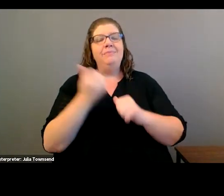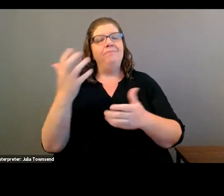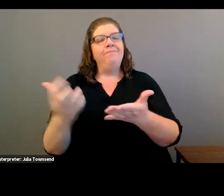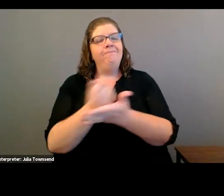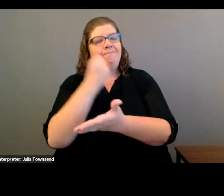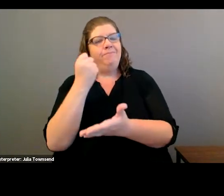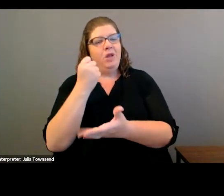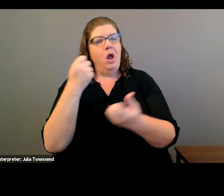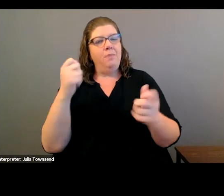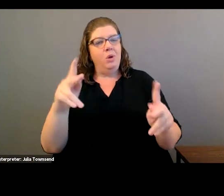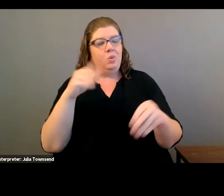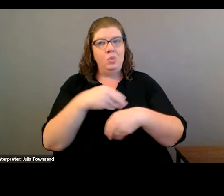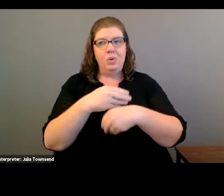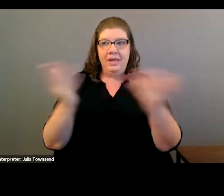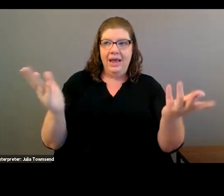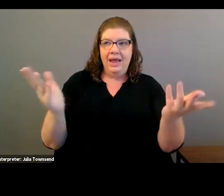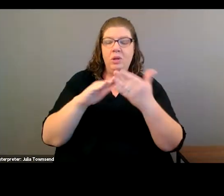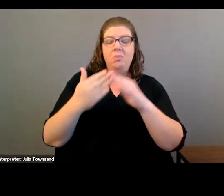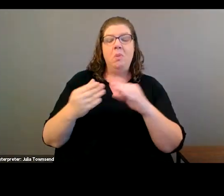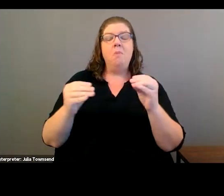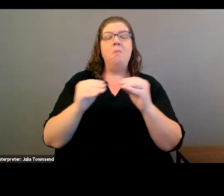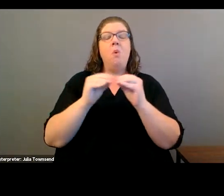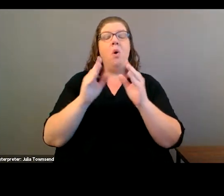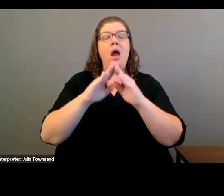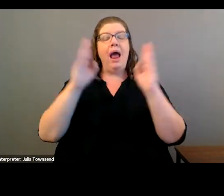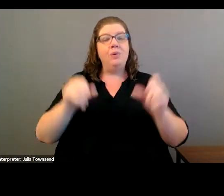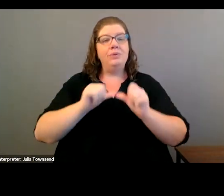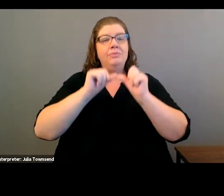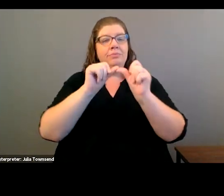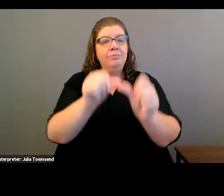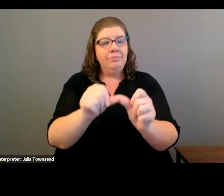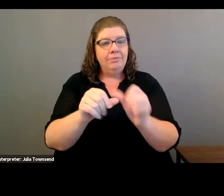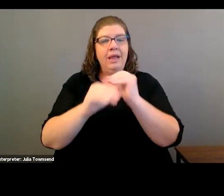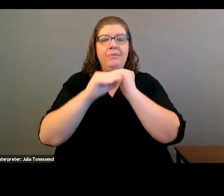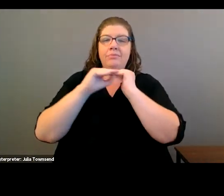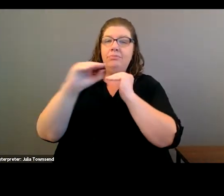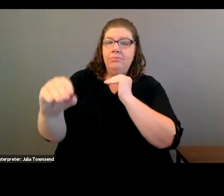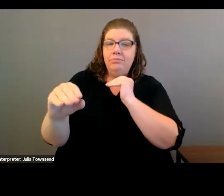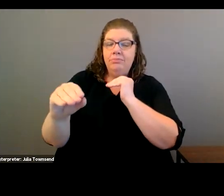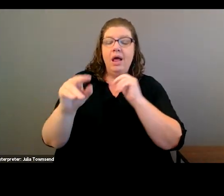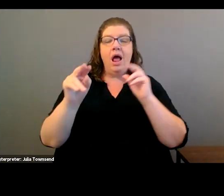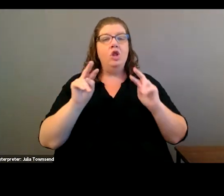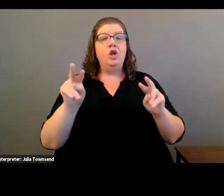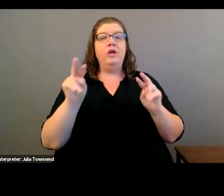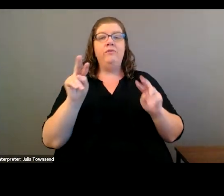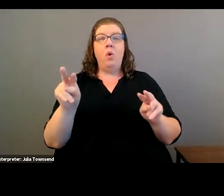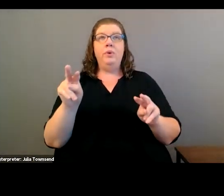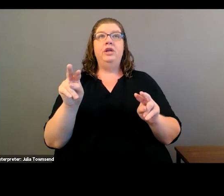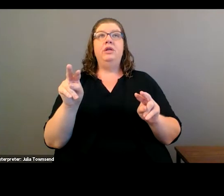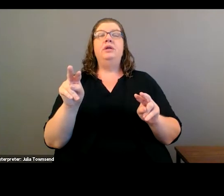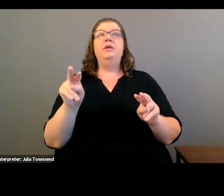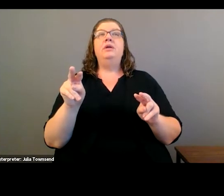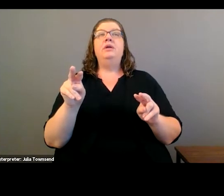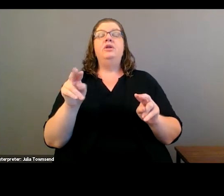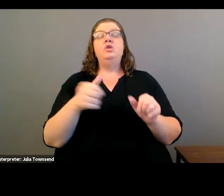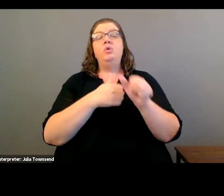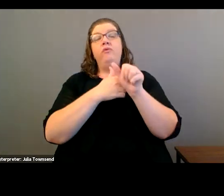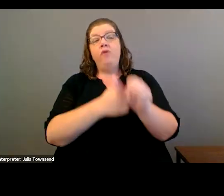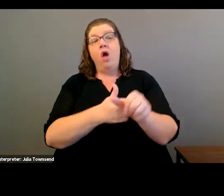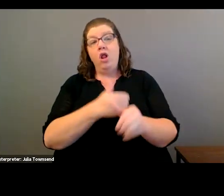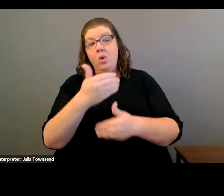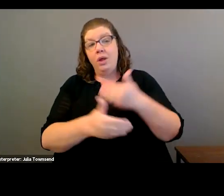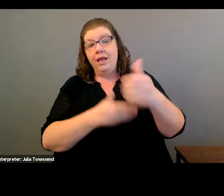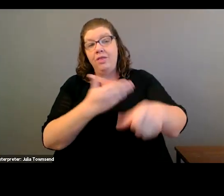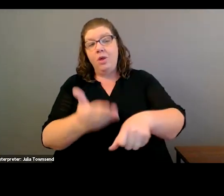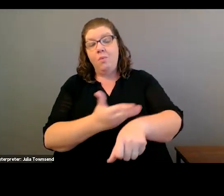housing security and sustainability. I look forward to following the progress over the